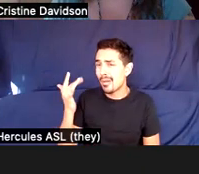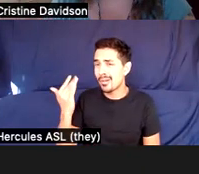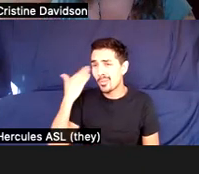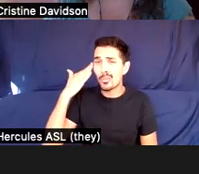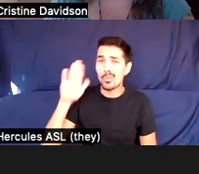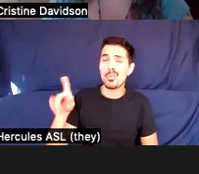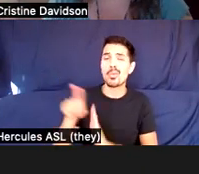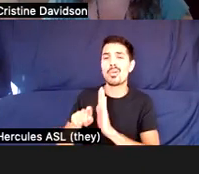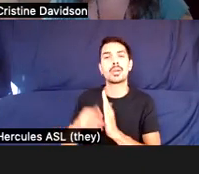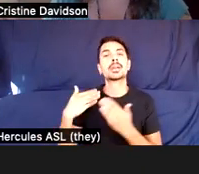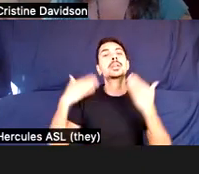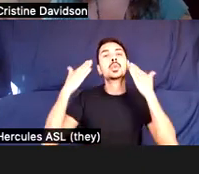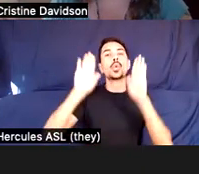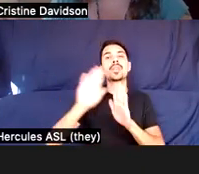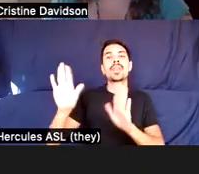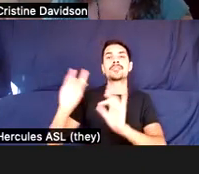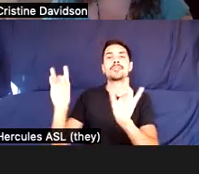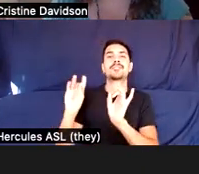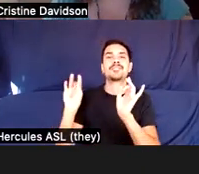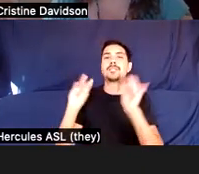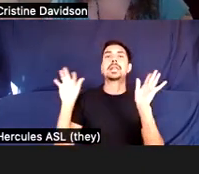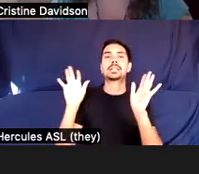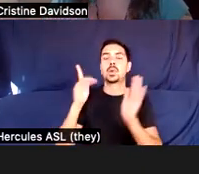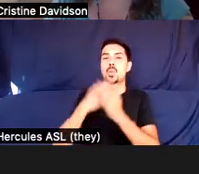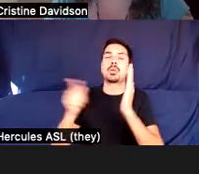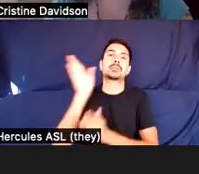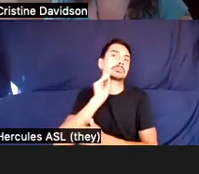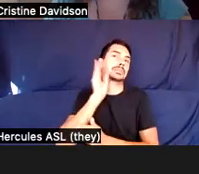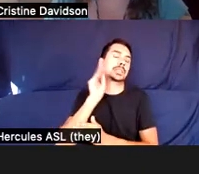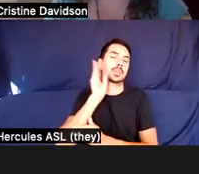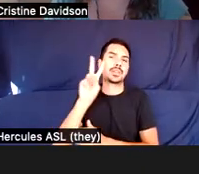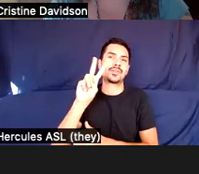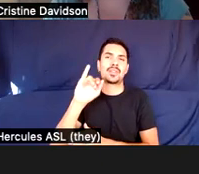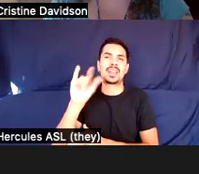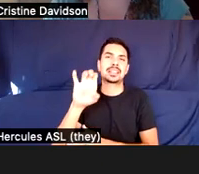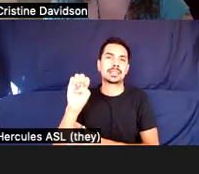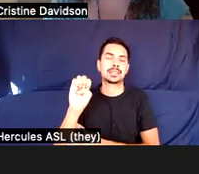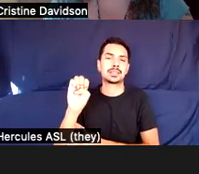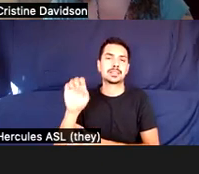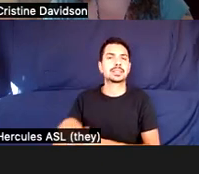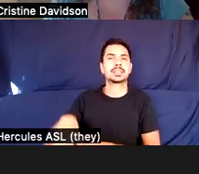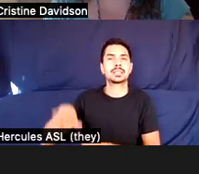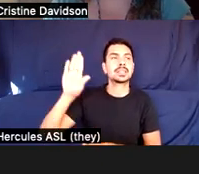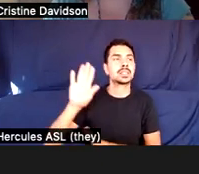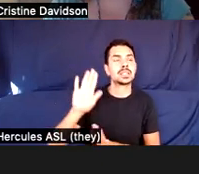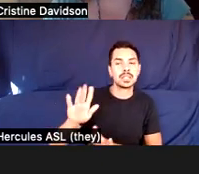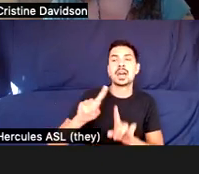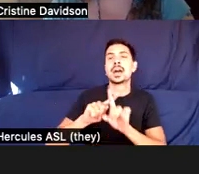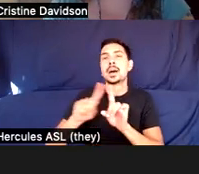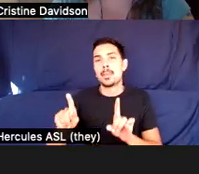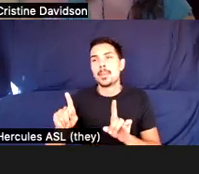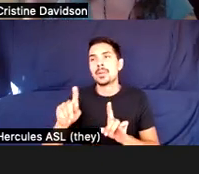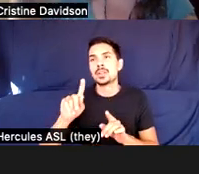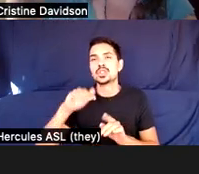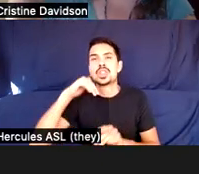why they didn't have the skills to cook a meal. We don't ever know the answer to that. But by doing it in a non-shaming way